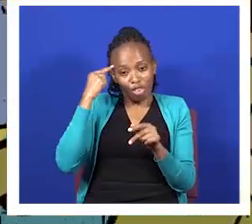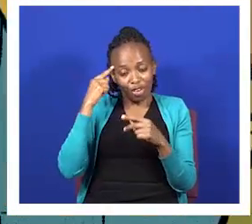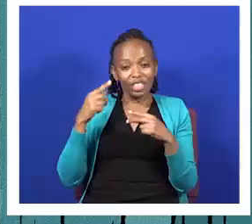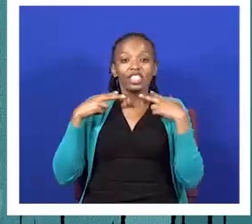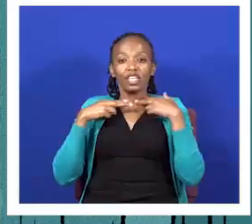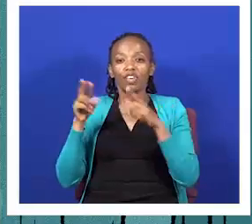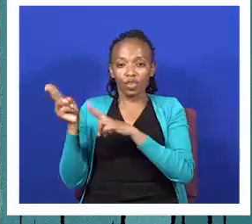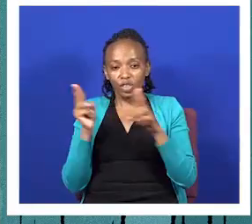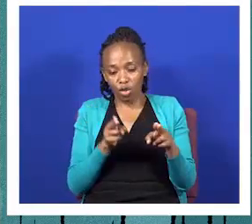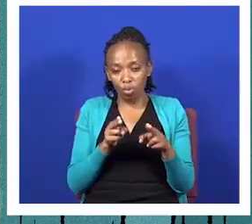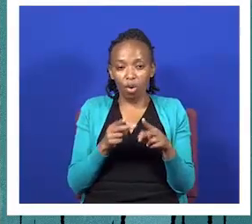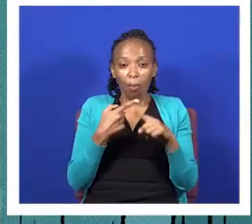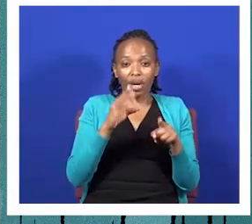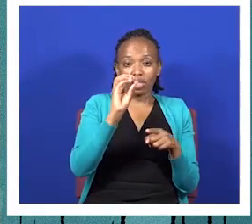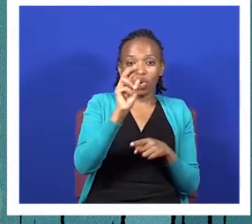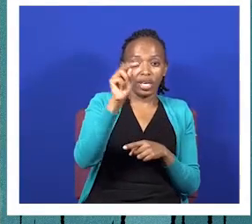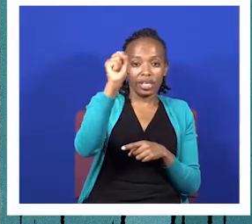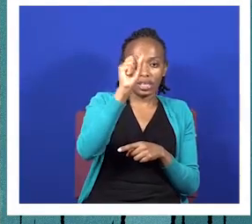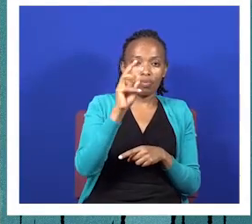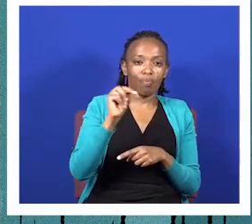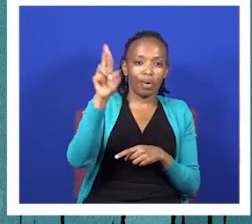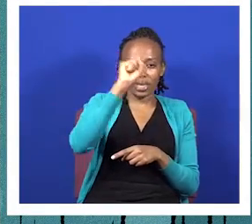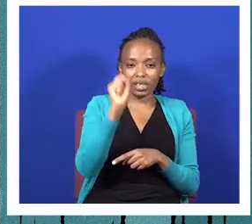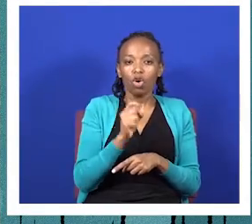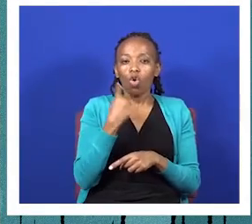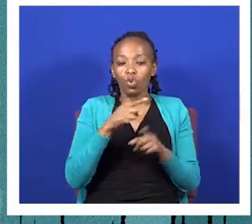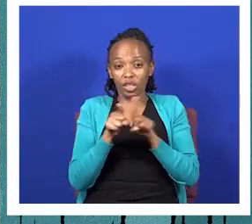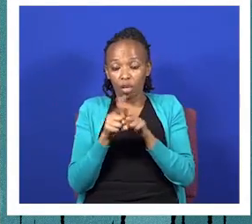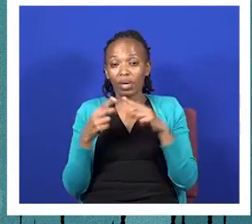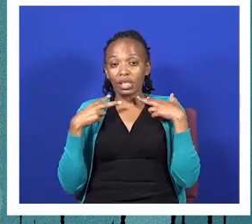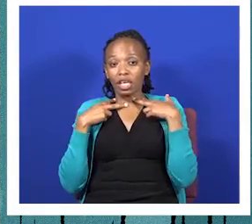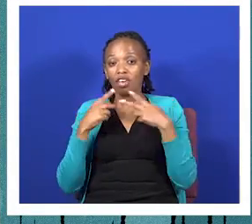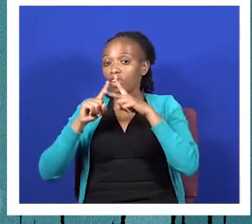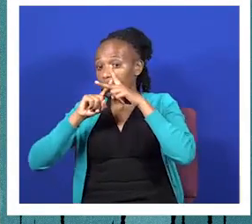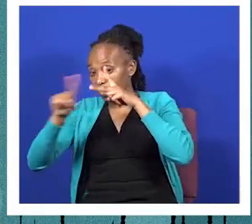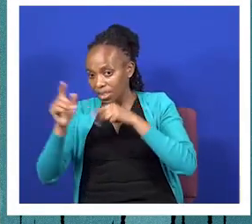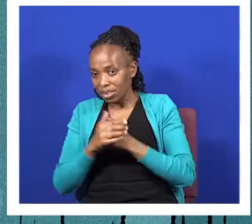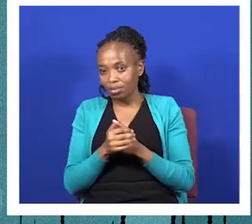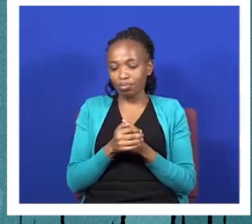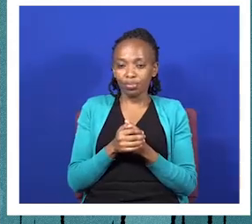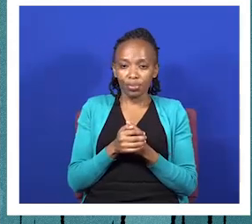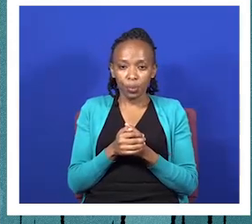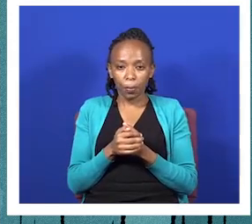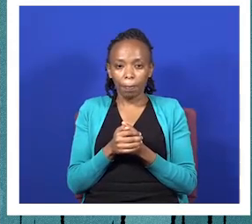normal. Well, Onesimus, who was one of the slaves in Philemon's house, escaped and ran away to freedom.